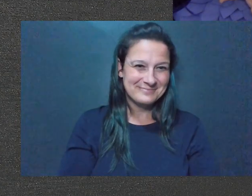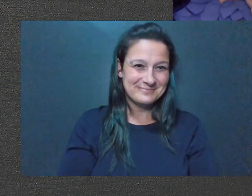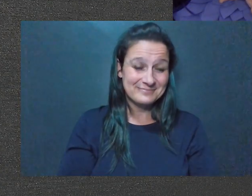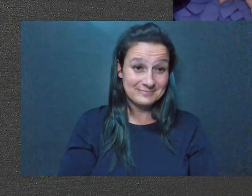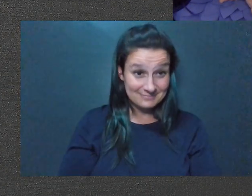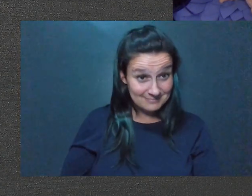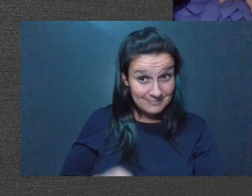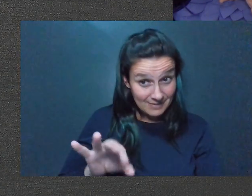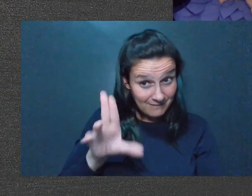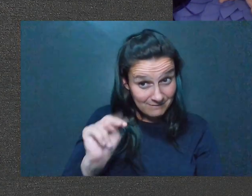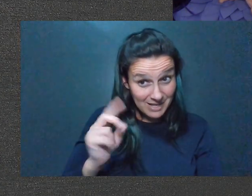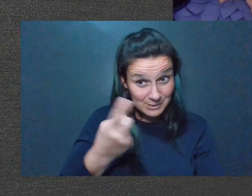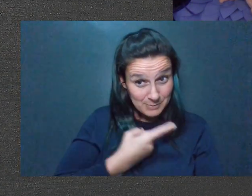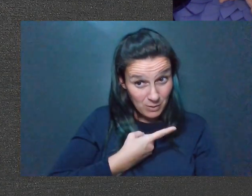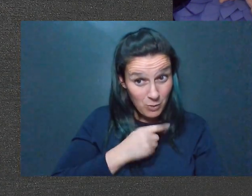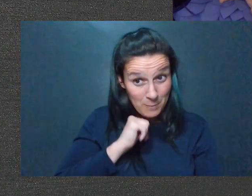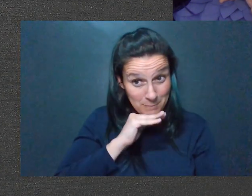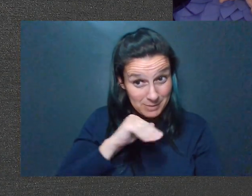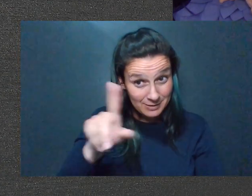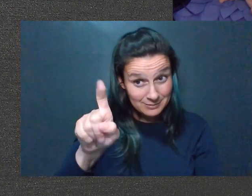Is it fun to be a lone pig?